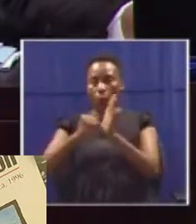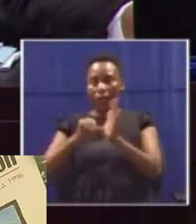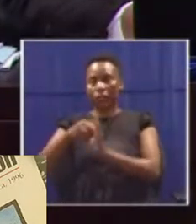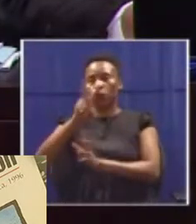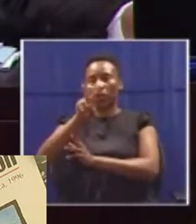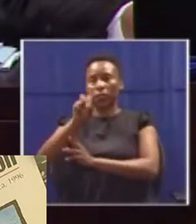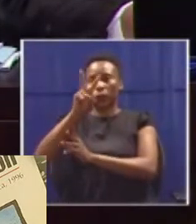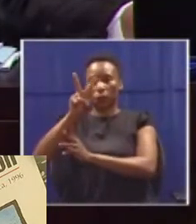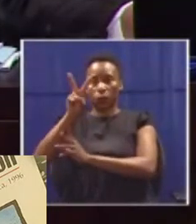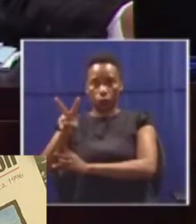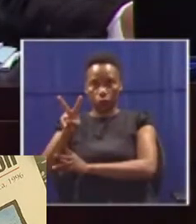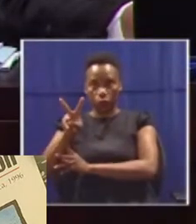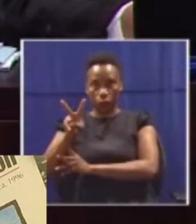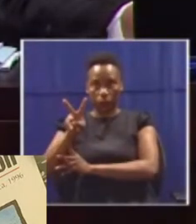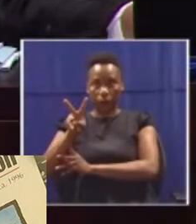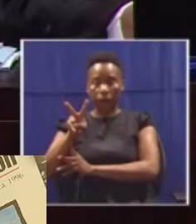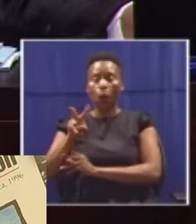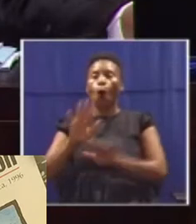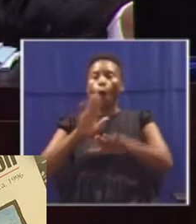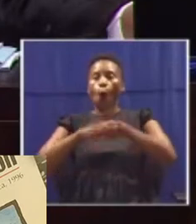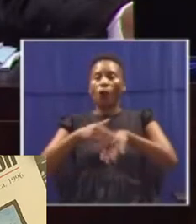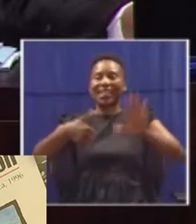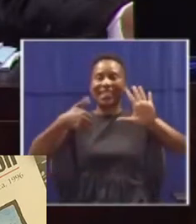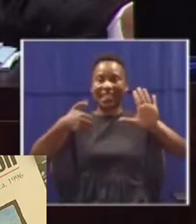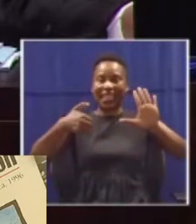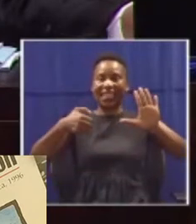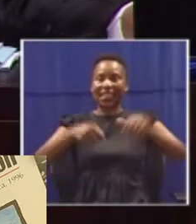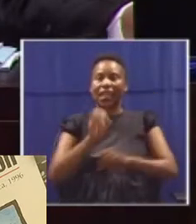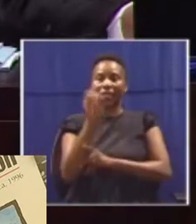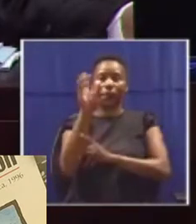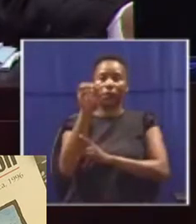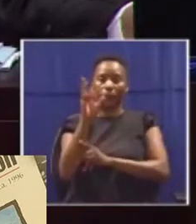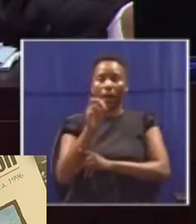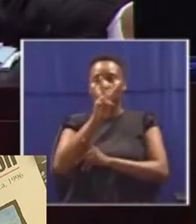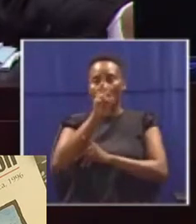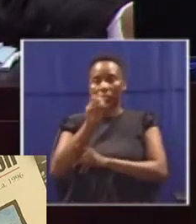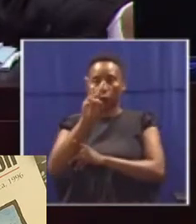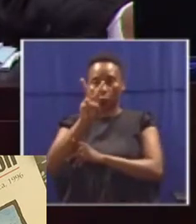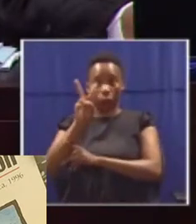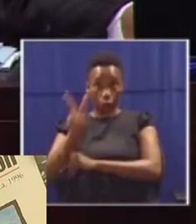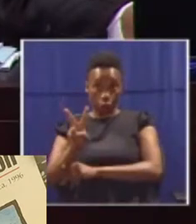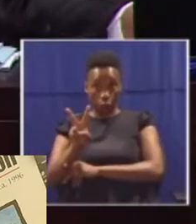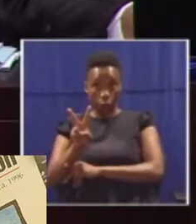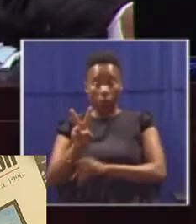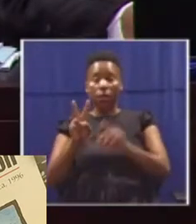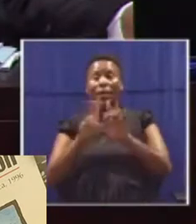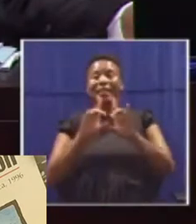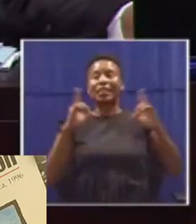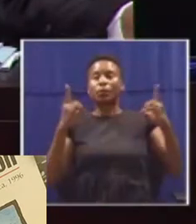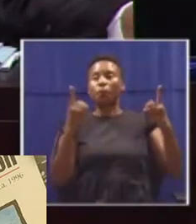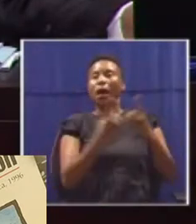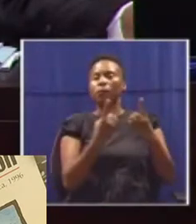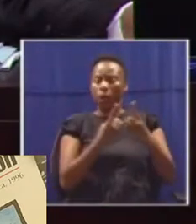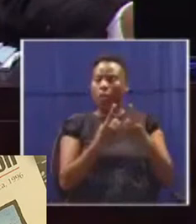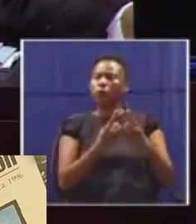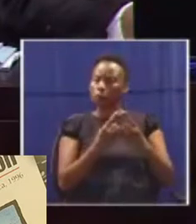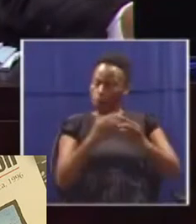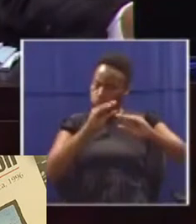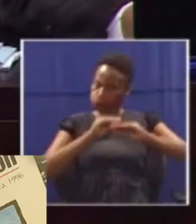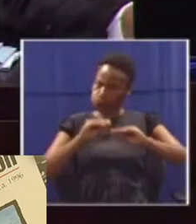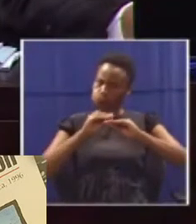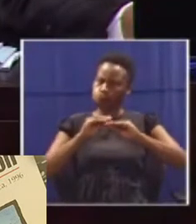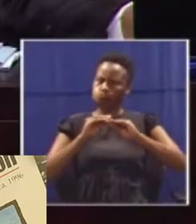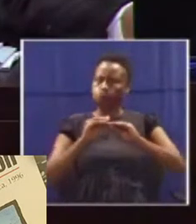2022. On the 6th September 2022, the department briefed the Portfolio